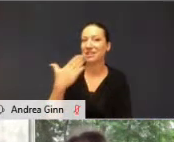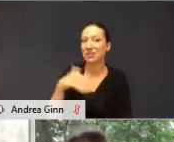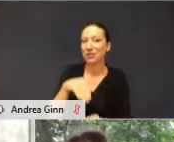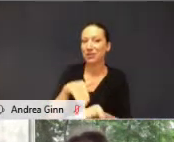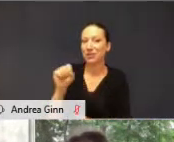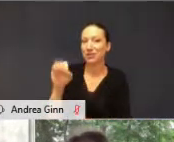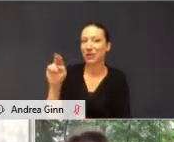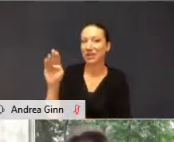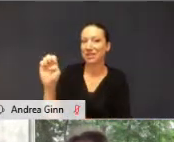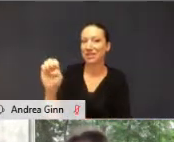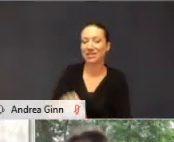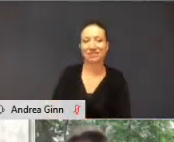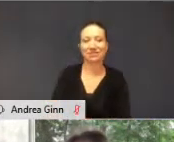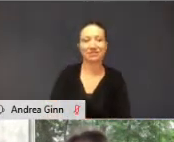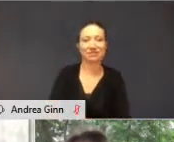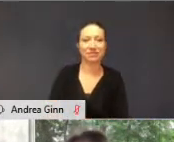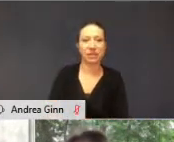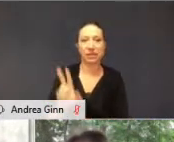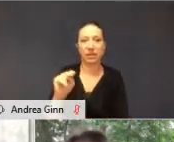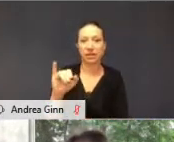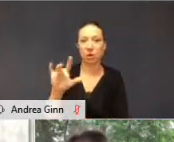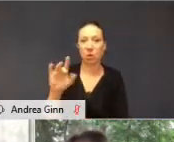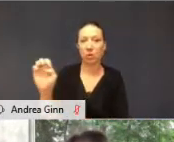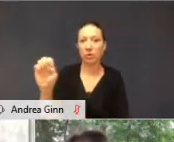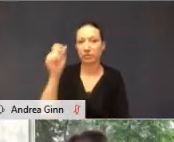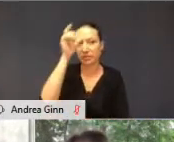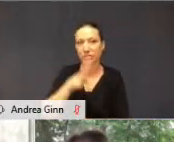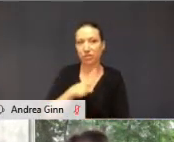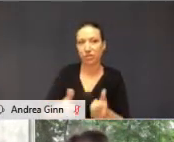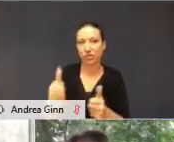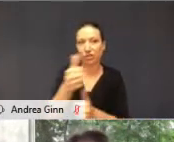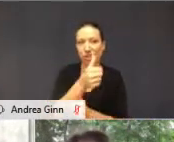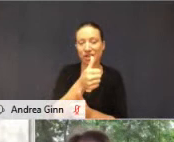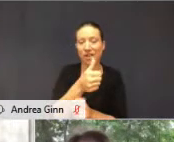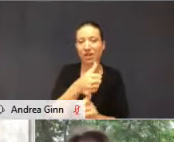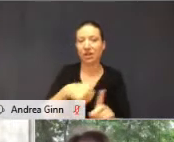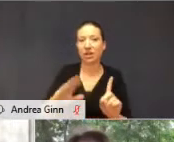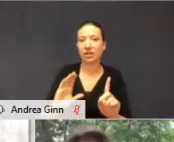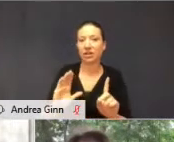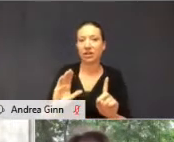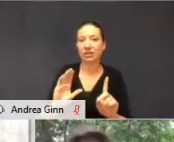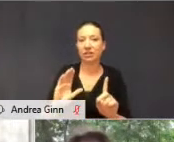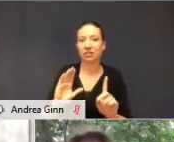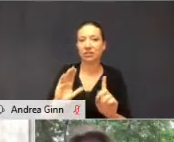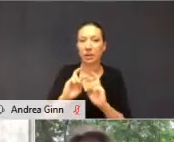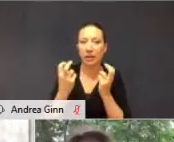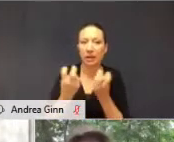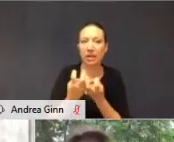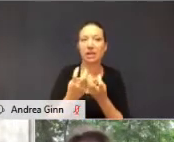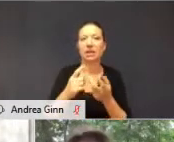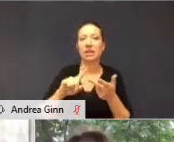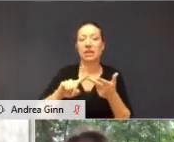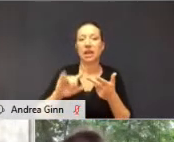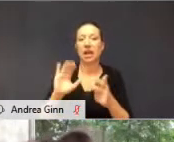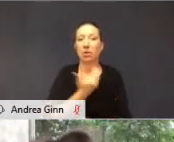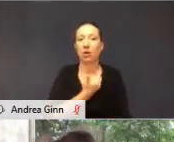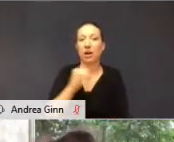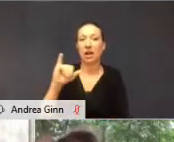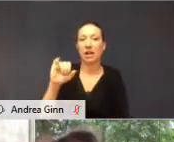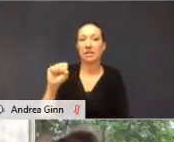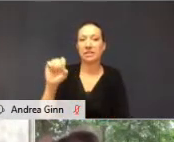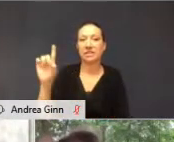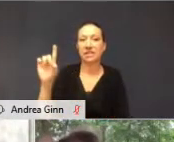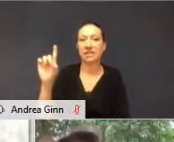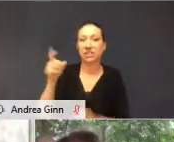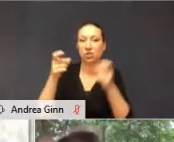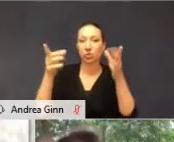Mr. Chair. Members of the committee, Representative Ferrari, our ISD director, Carmela Martinez, is on and I think